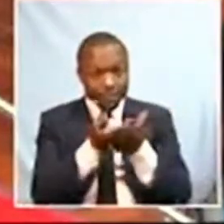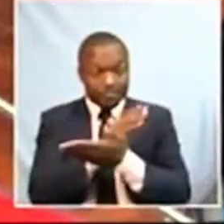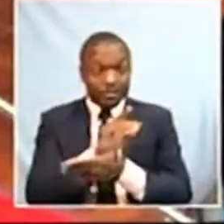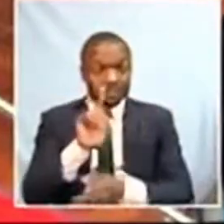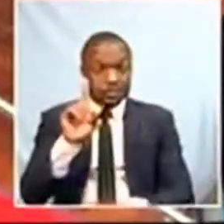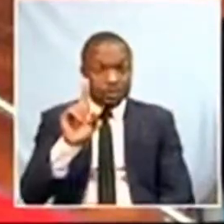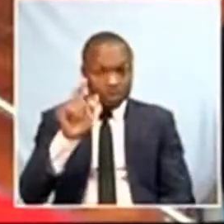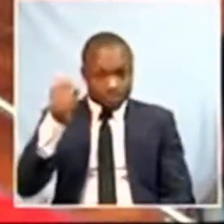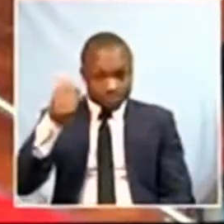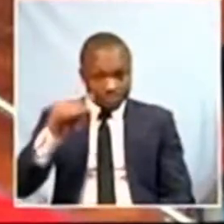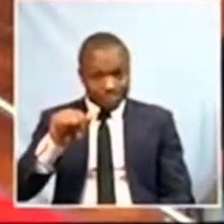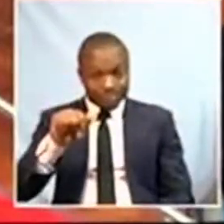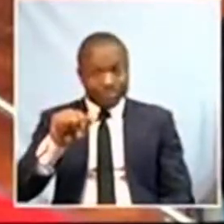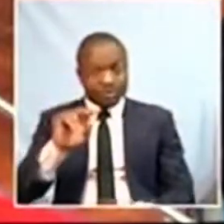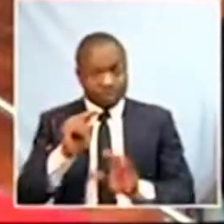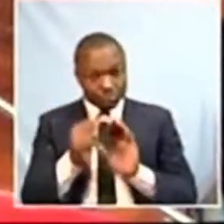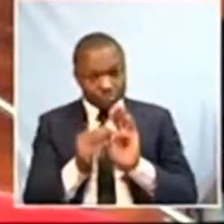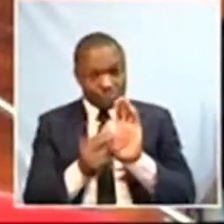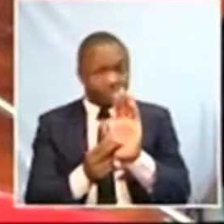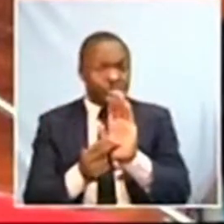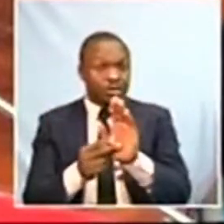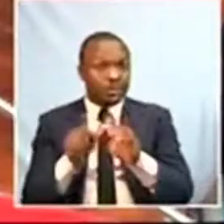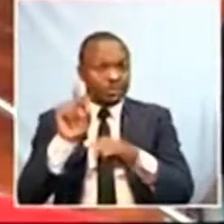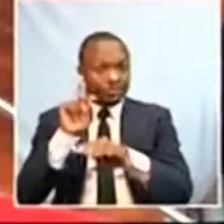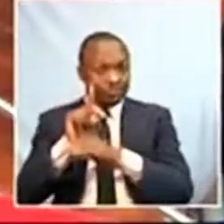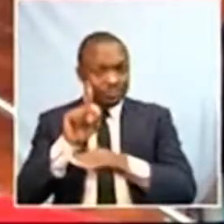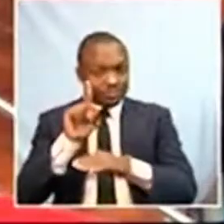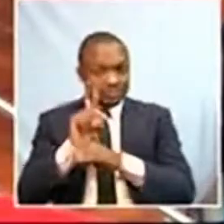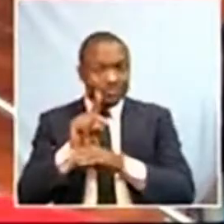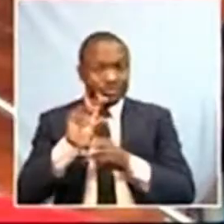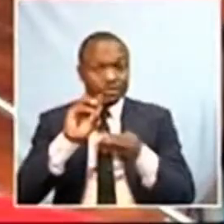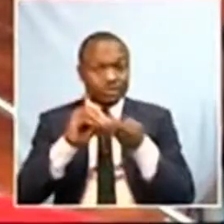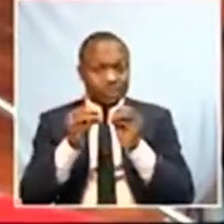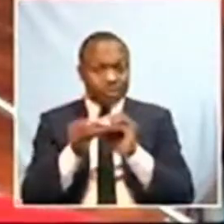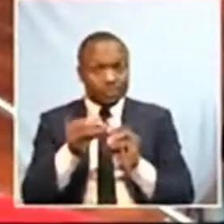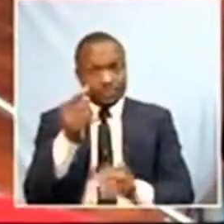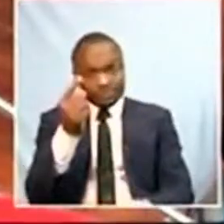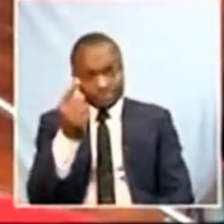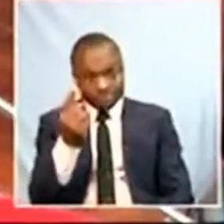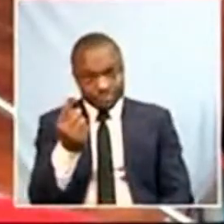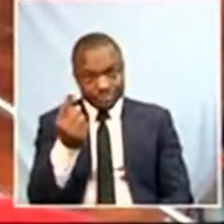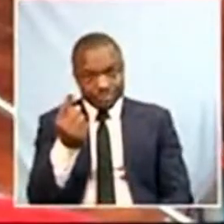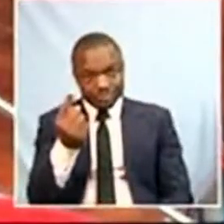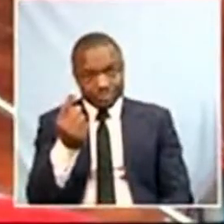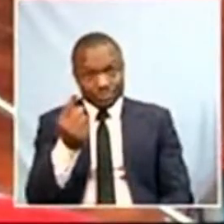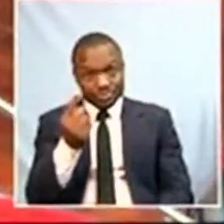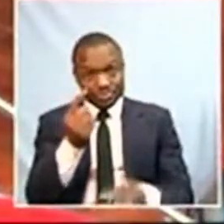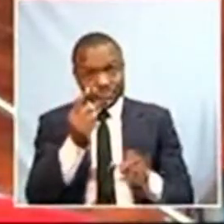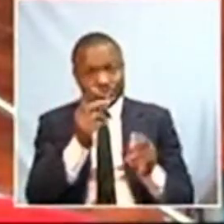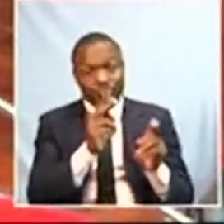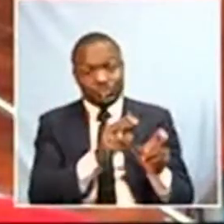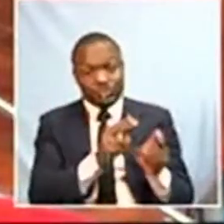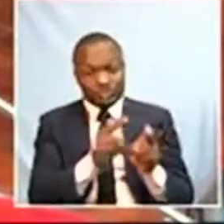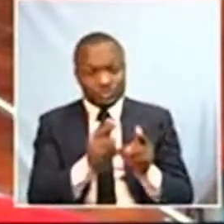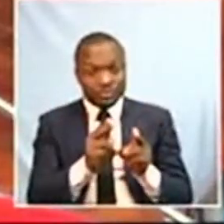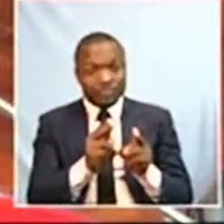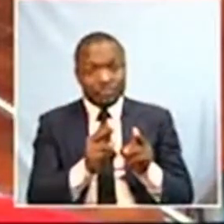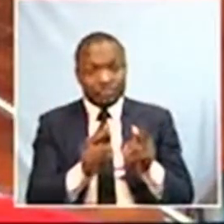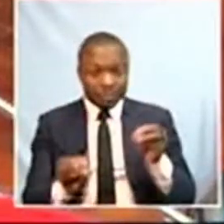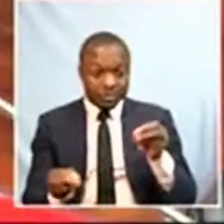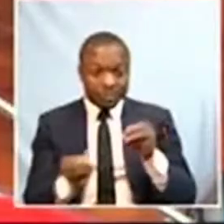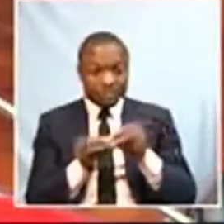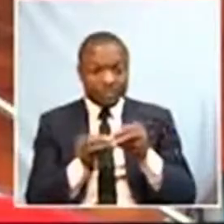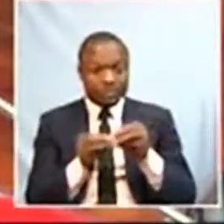will find that the project on serial 1 is corresponding with the ledger which